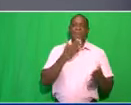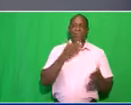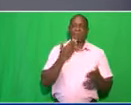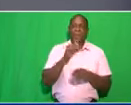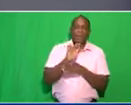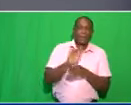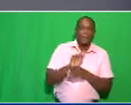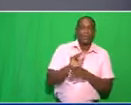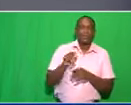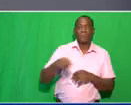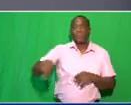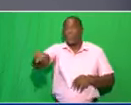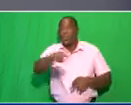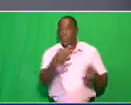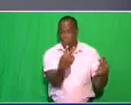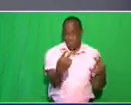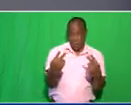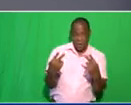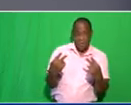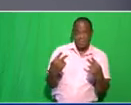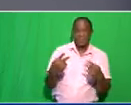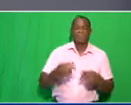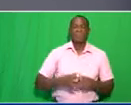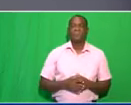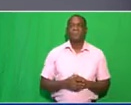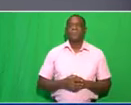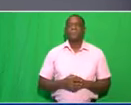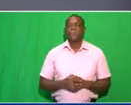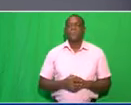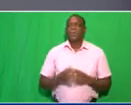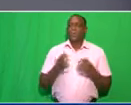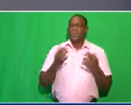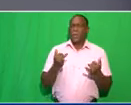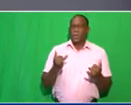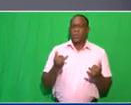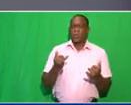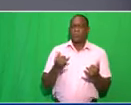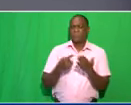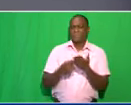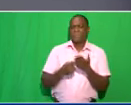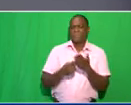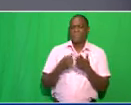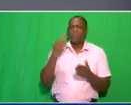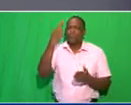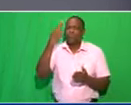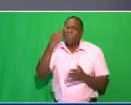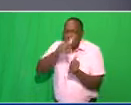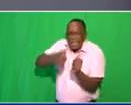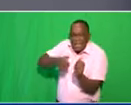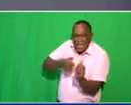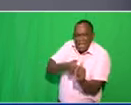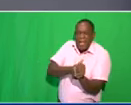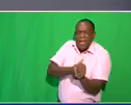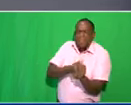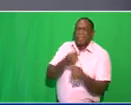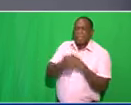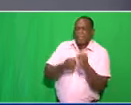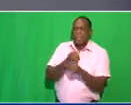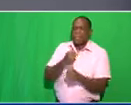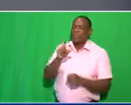I will just take you briefly through the rationale for the 2020 consultation.